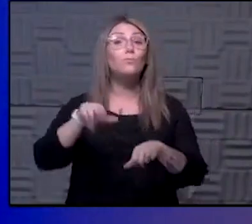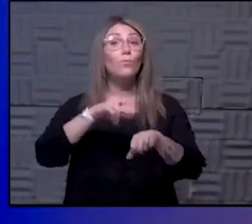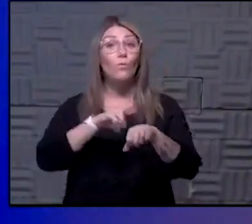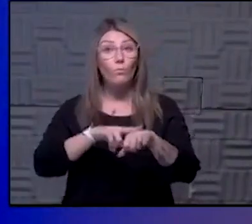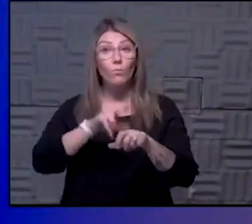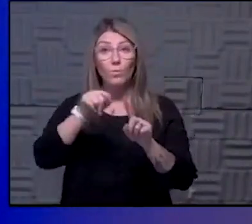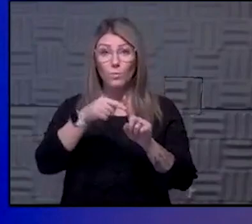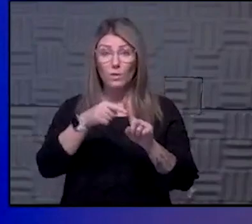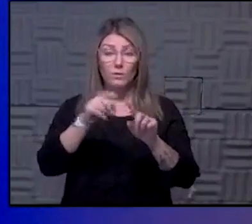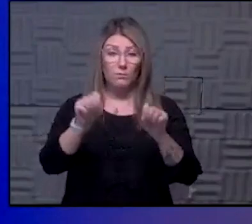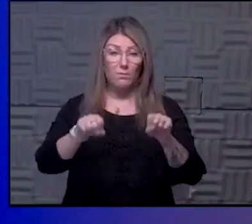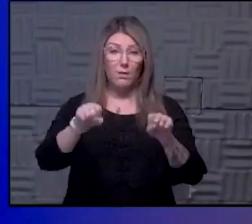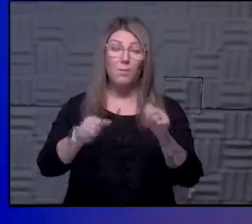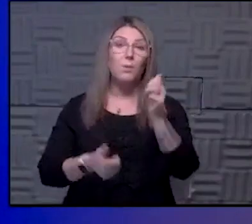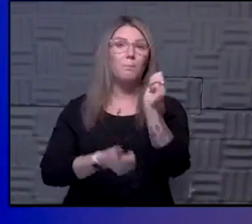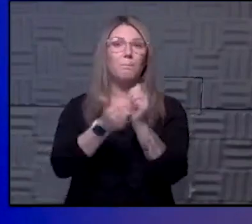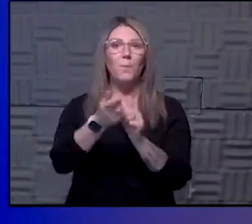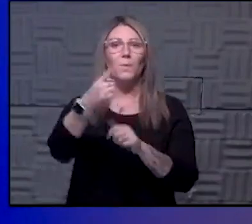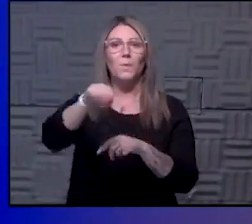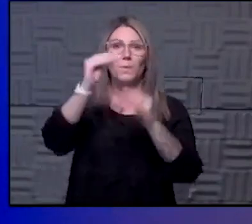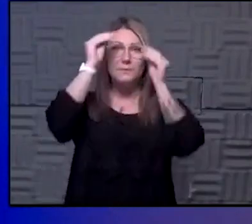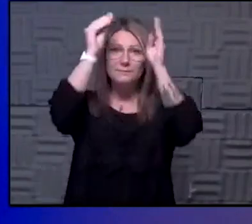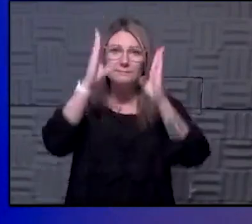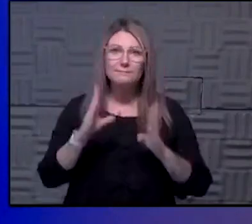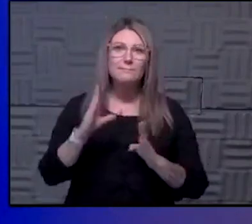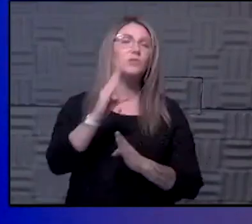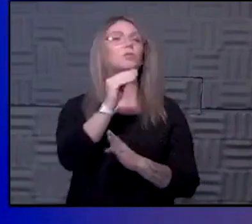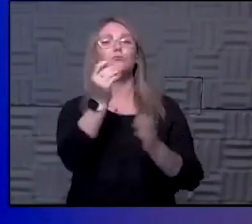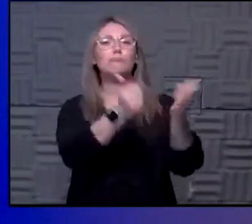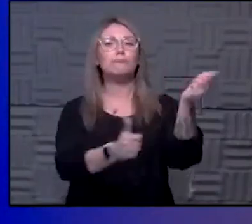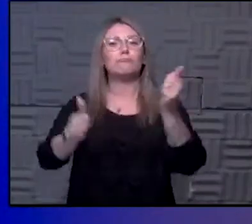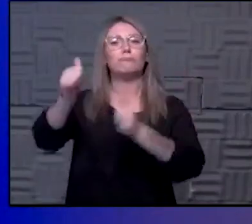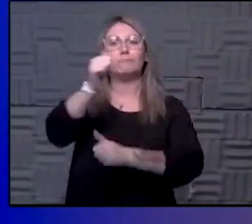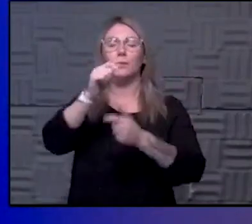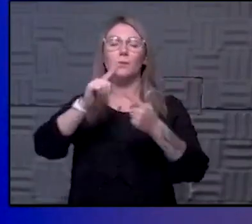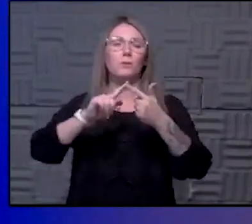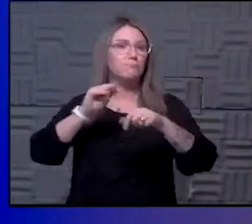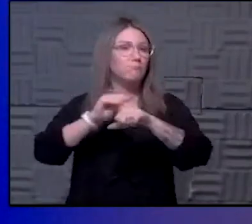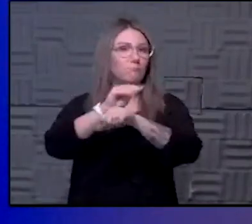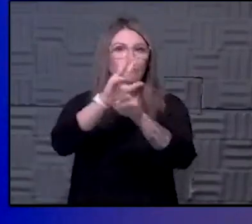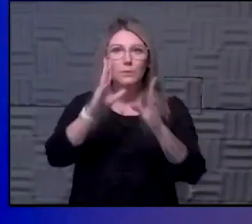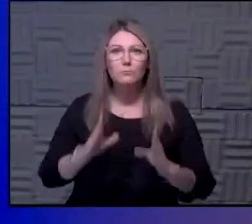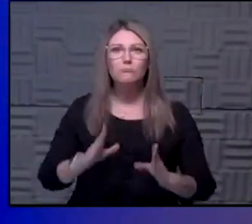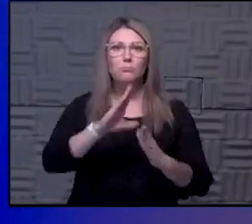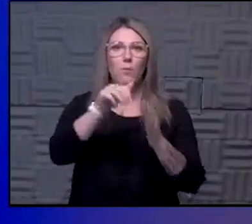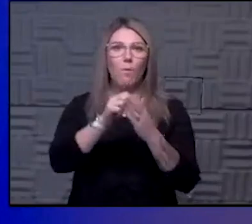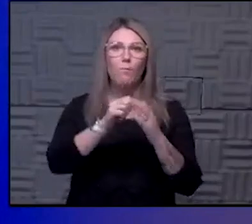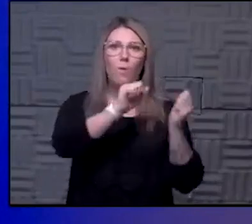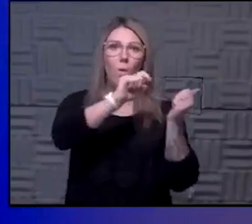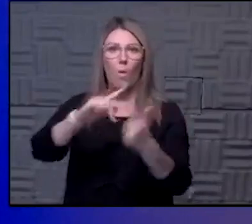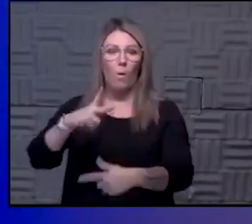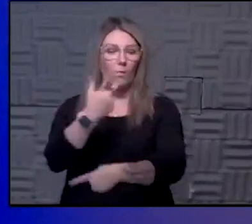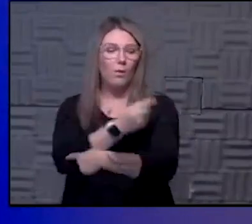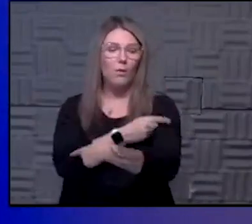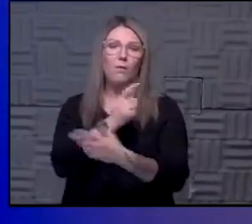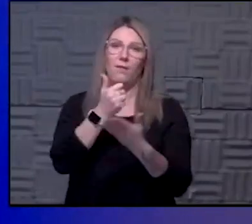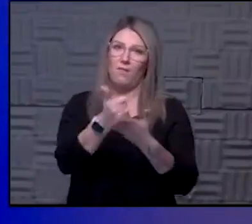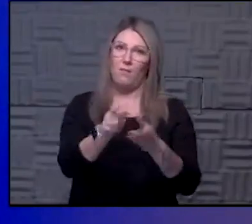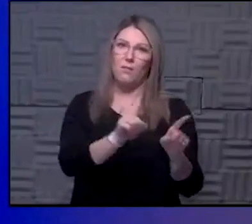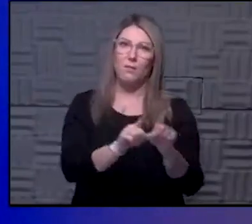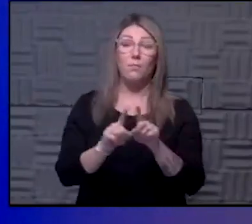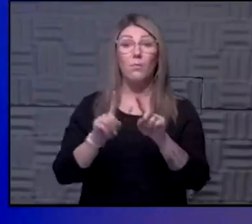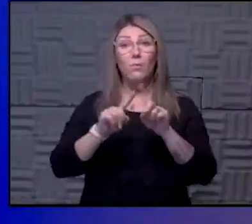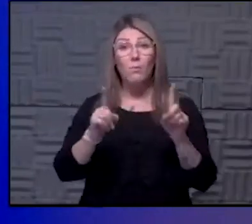once we are able to get most of those teachers, administrators, counselors vaccinated, that will help as well. But we know that